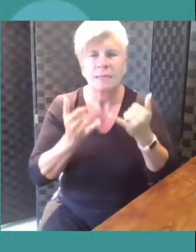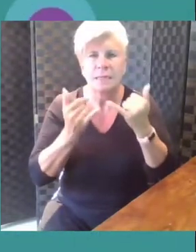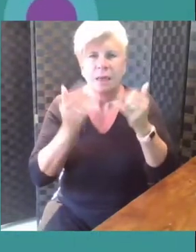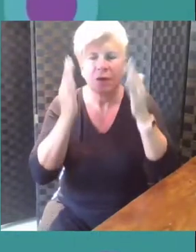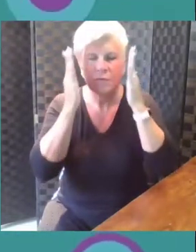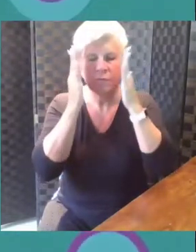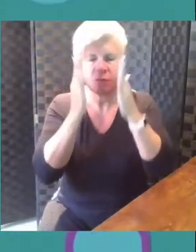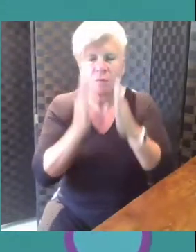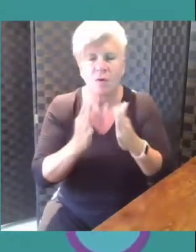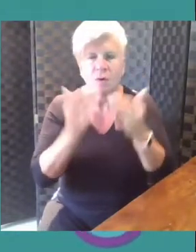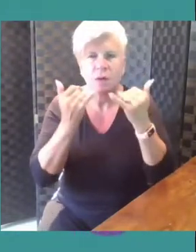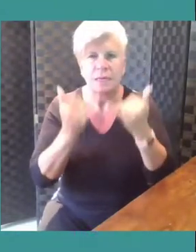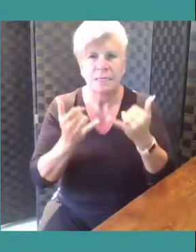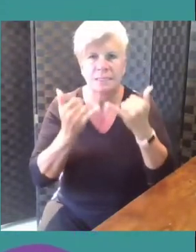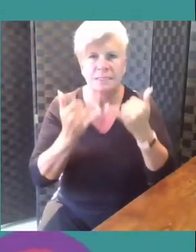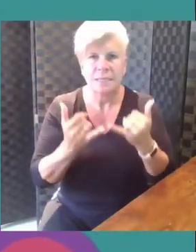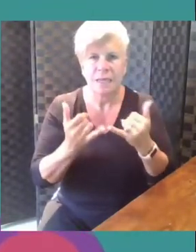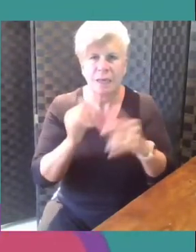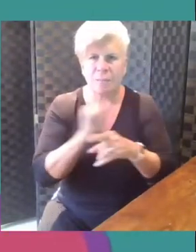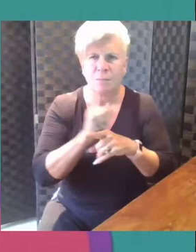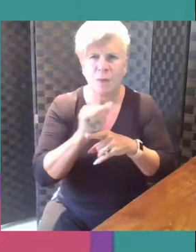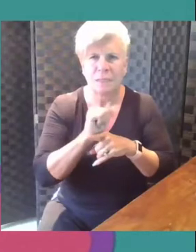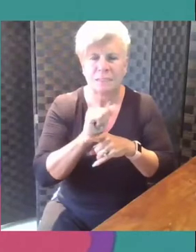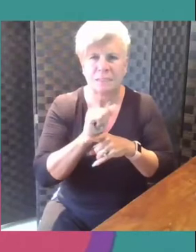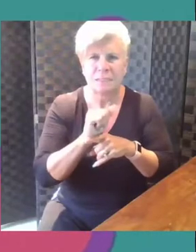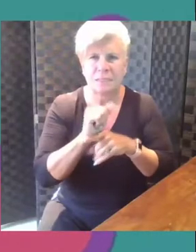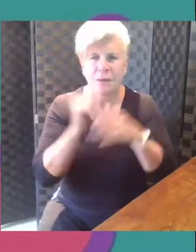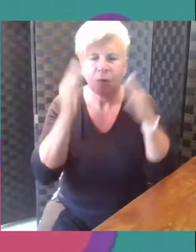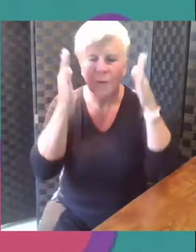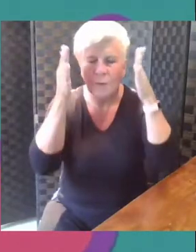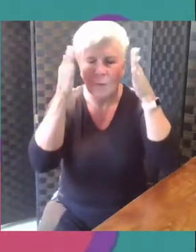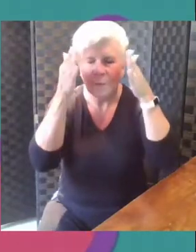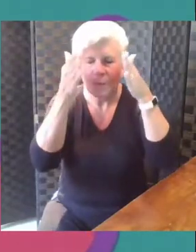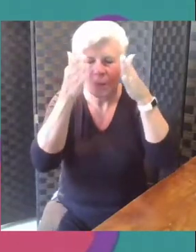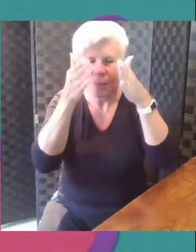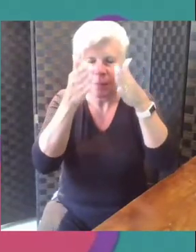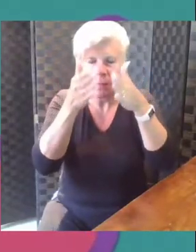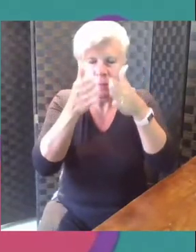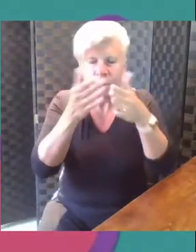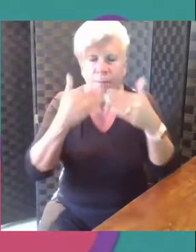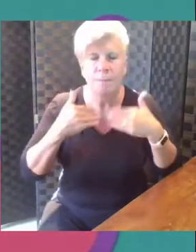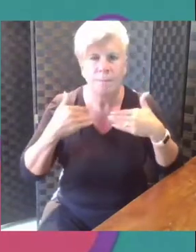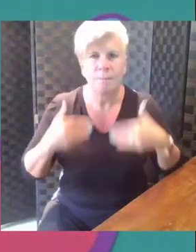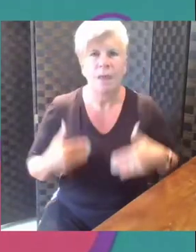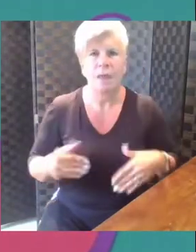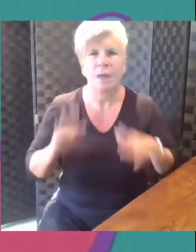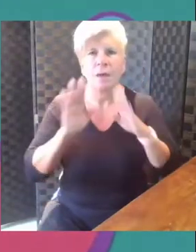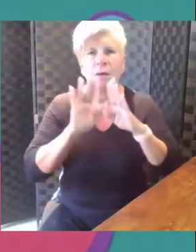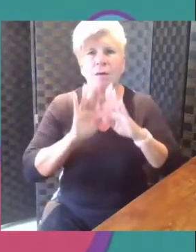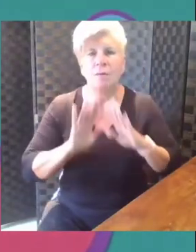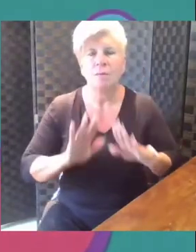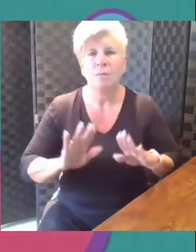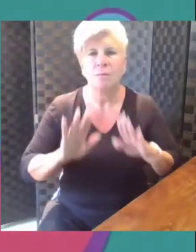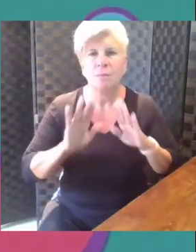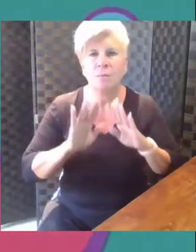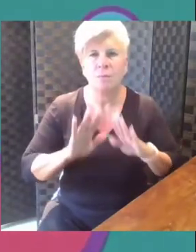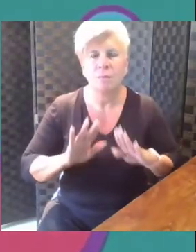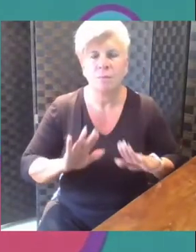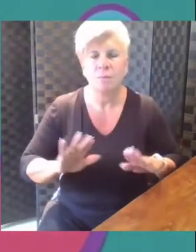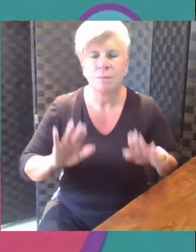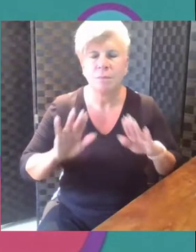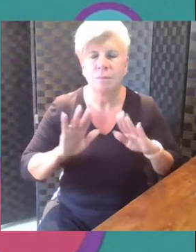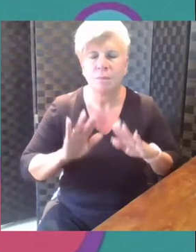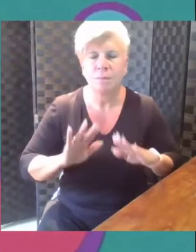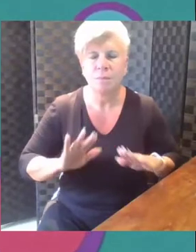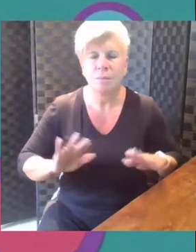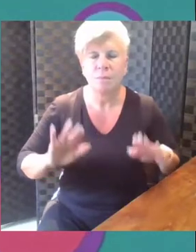now. Let's practice being in the moment. Your body is still, right now. Can you feel that?